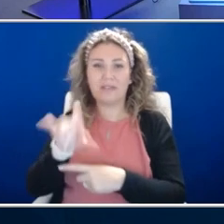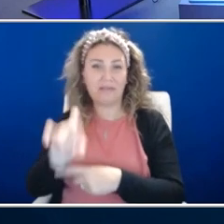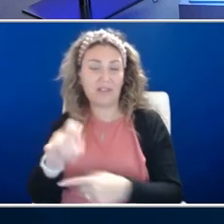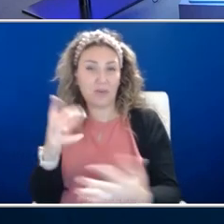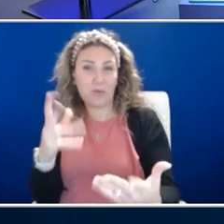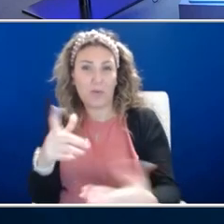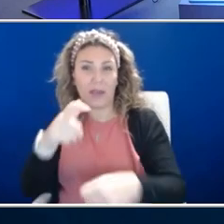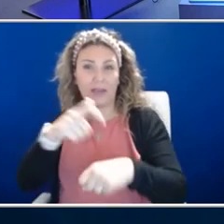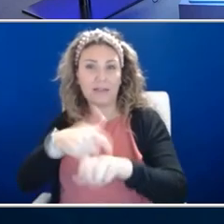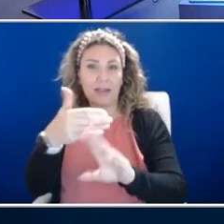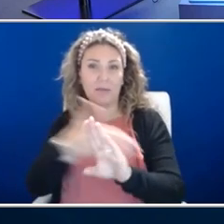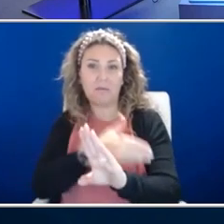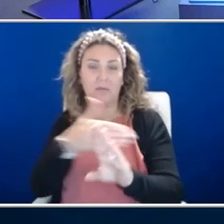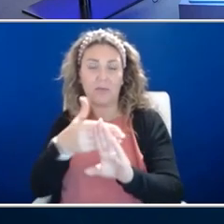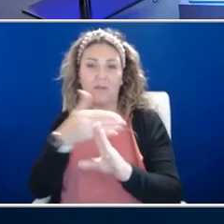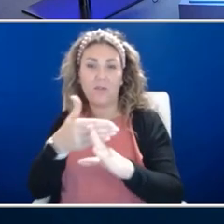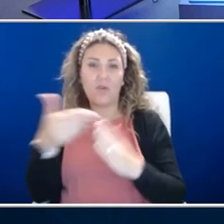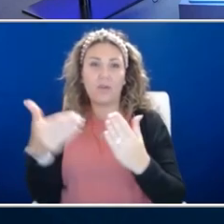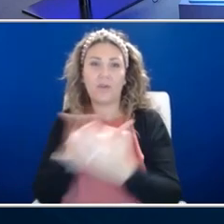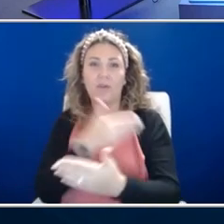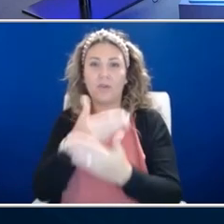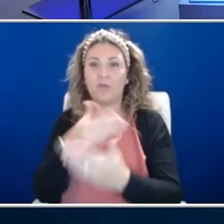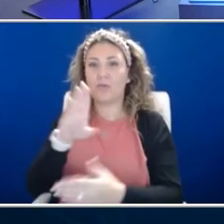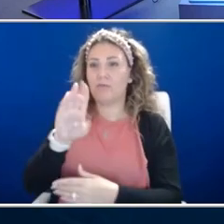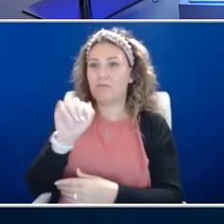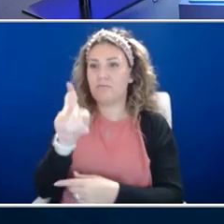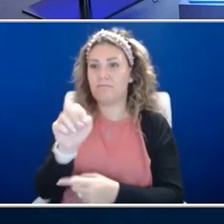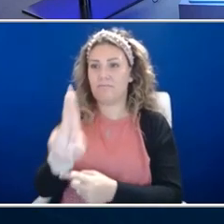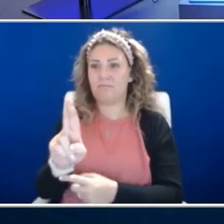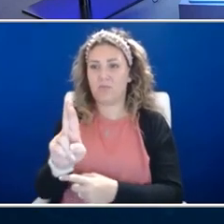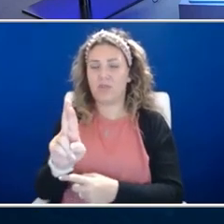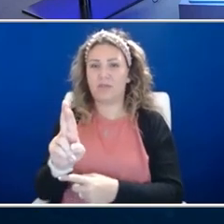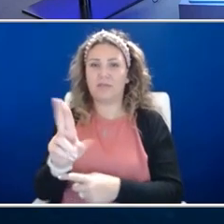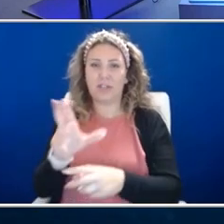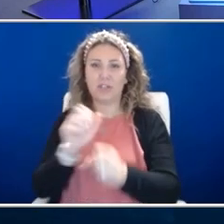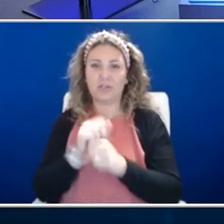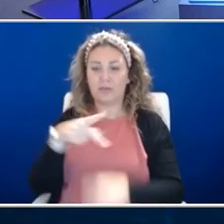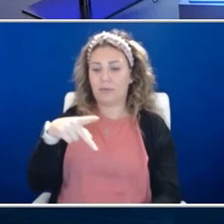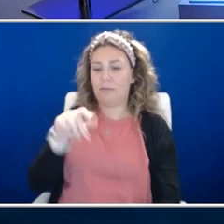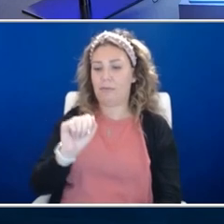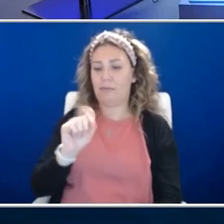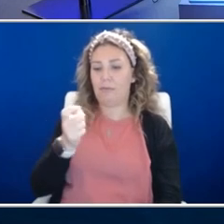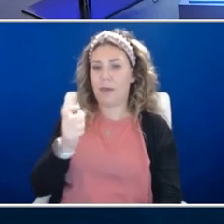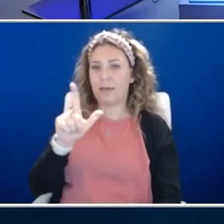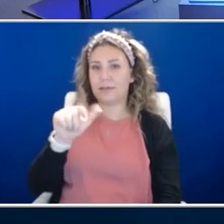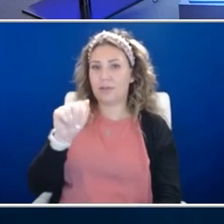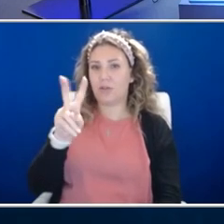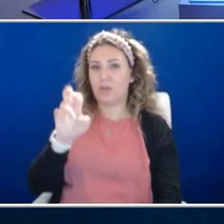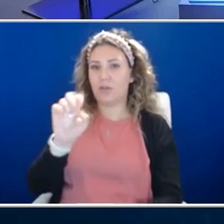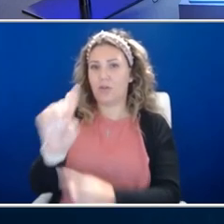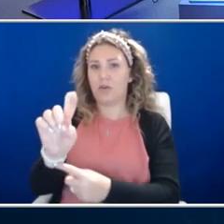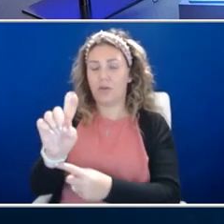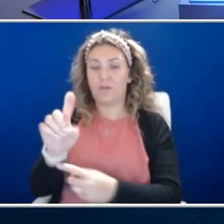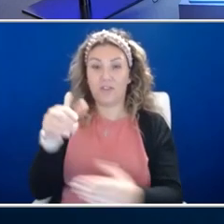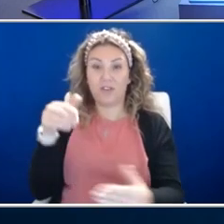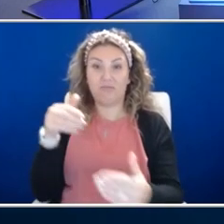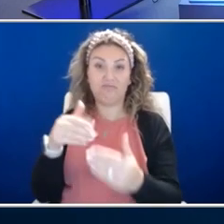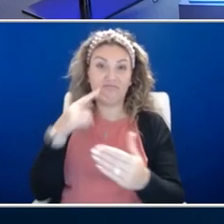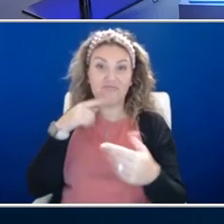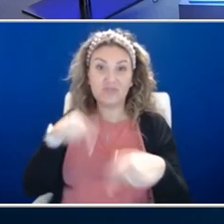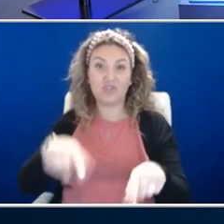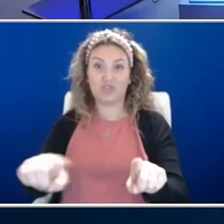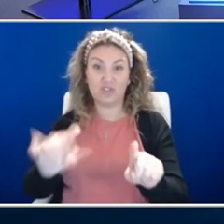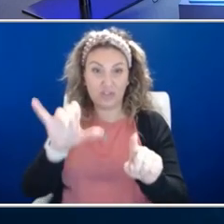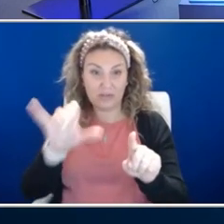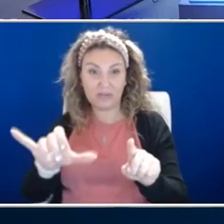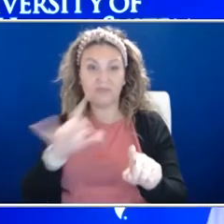before getting this new booster? Yeah. I took Paxlovid during my COVID infection. She's getting close to the timeline, Hawk. Yeah, you